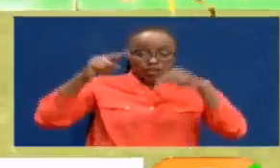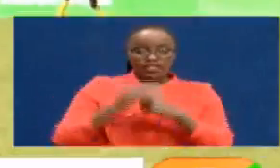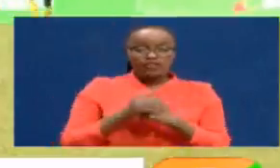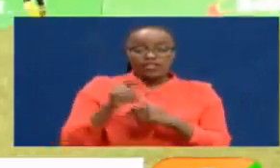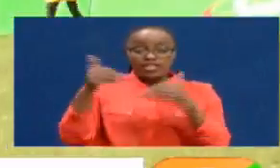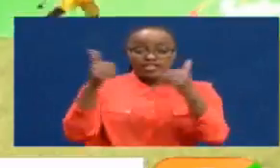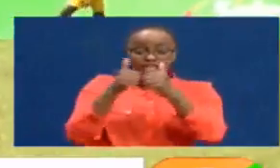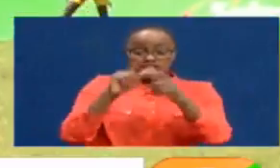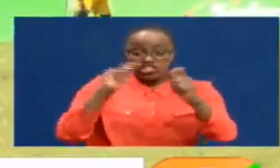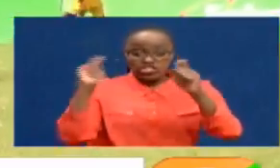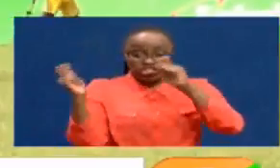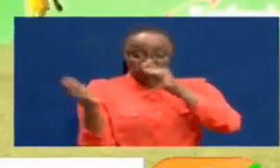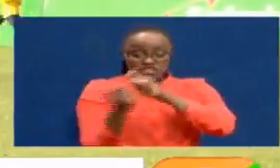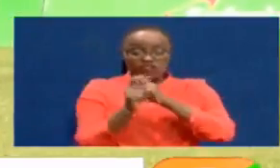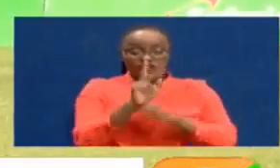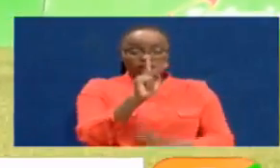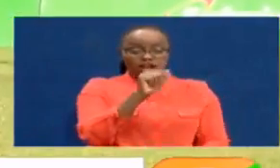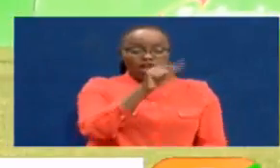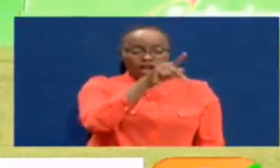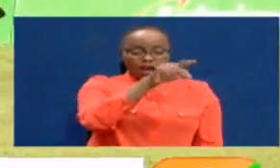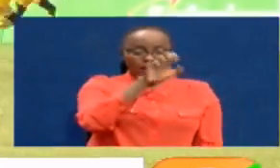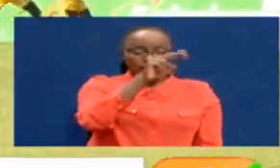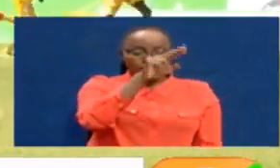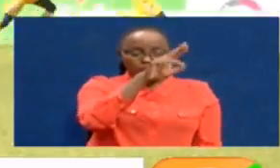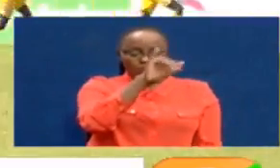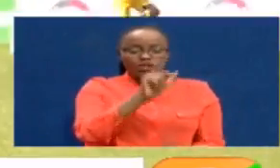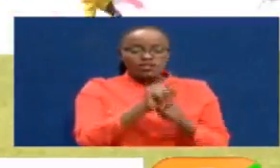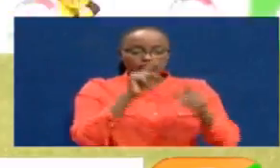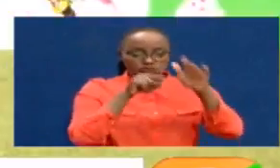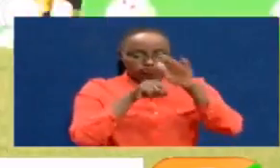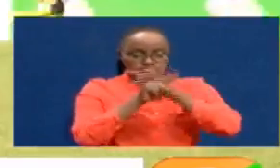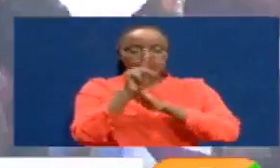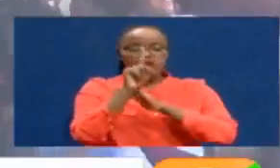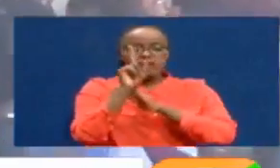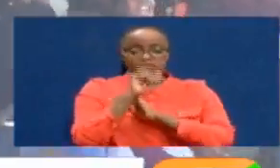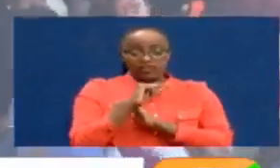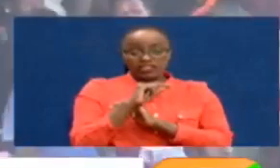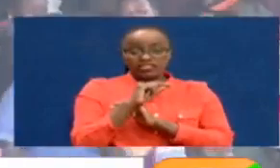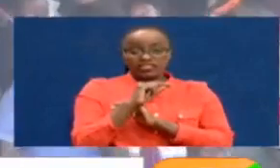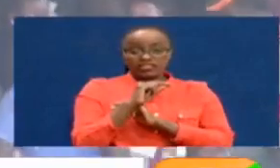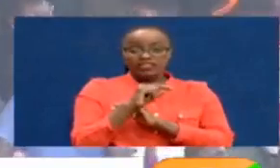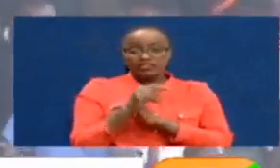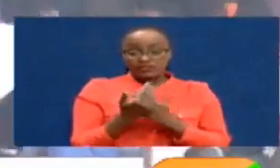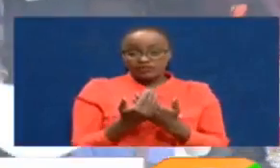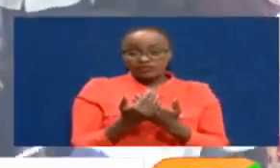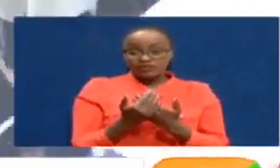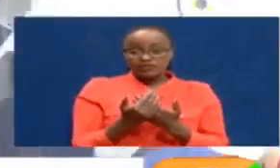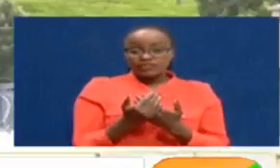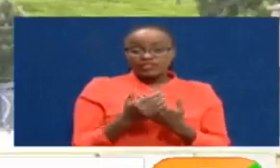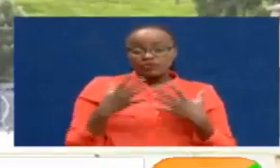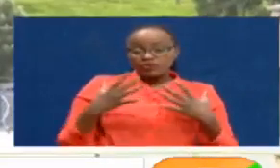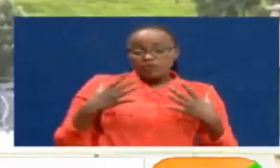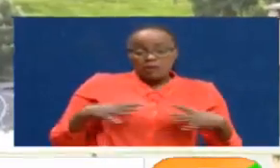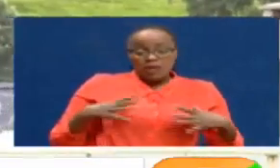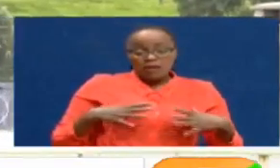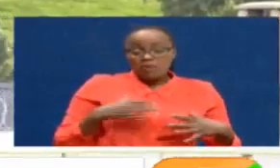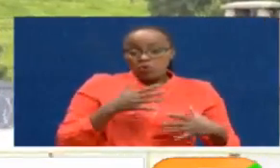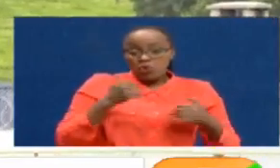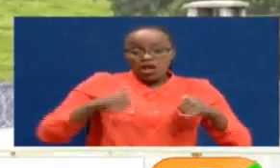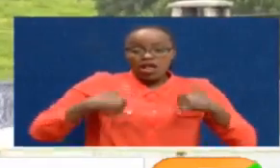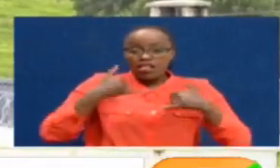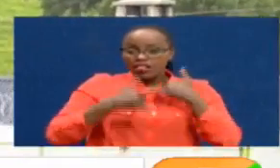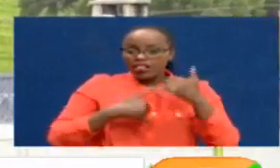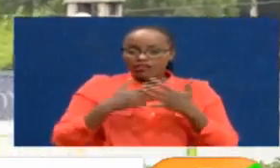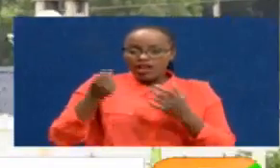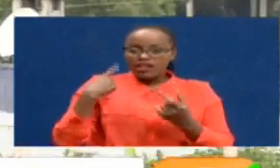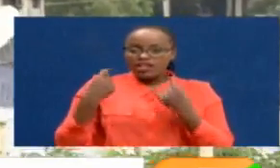seemed to be a game changer as Kapenguria Heroes pressed hard and got the winning goal to the delight of the fans. In the heart of Kericho County